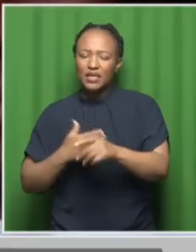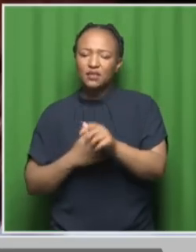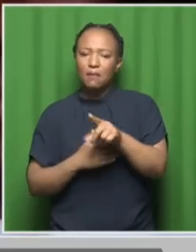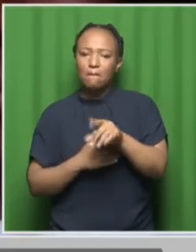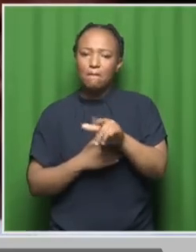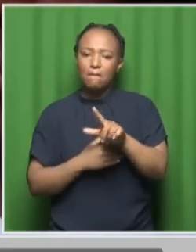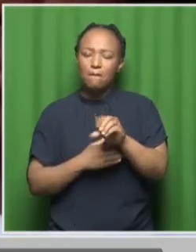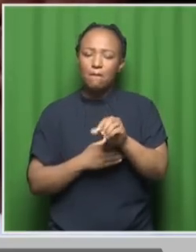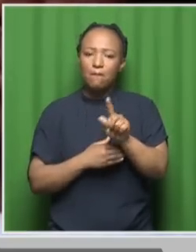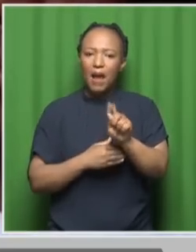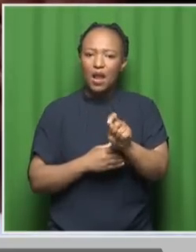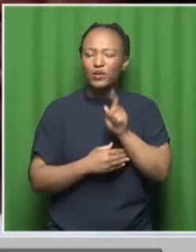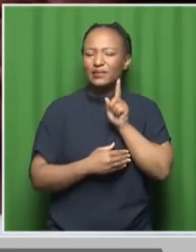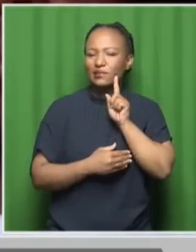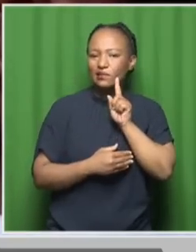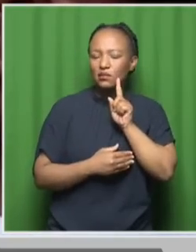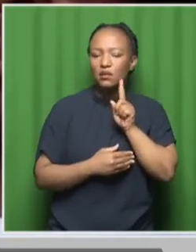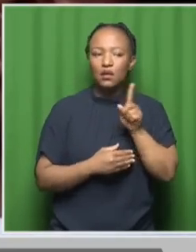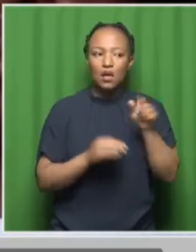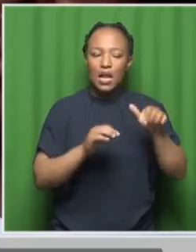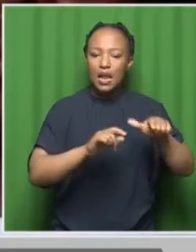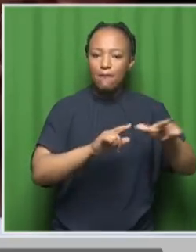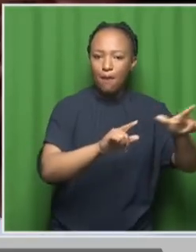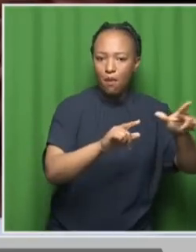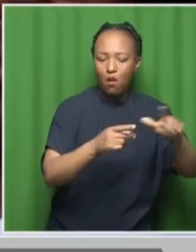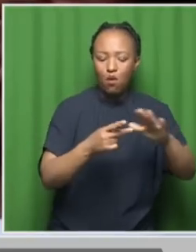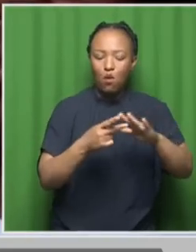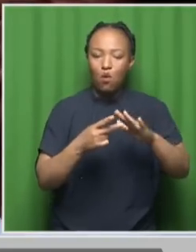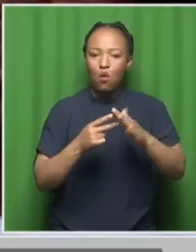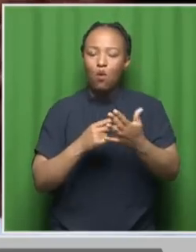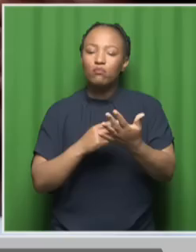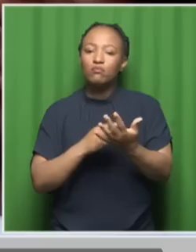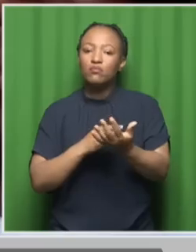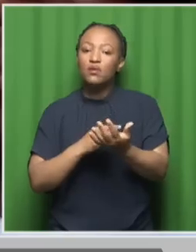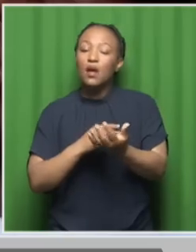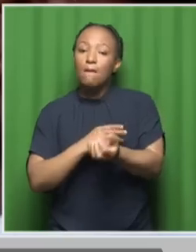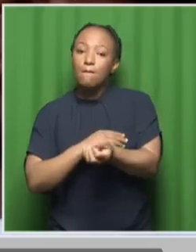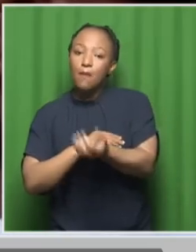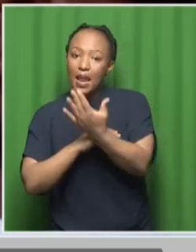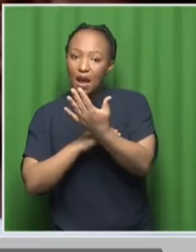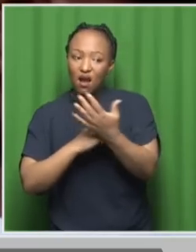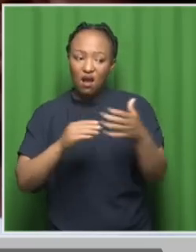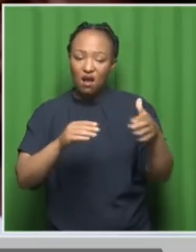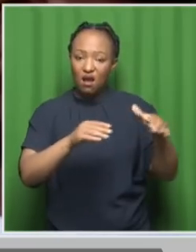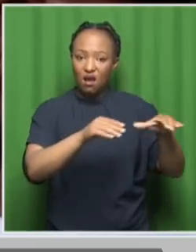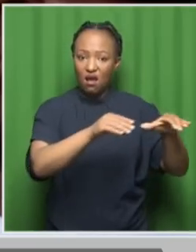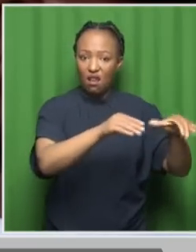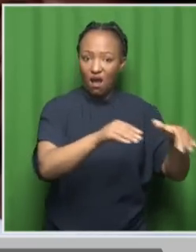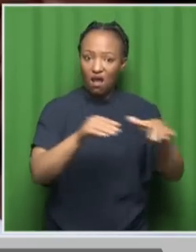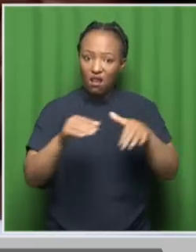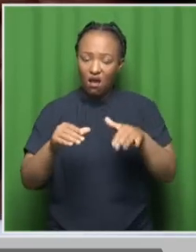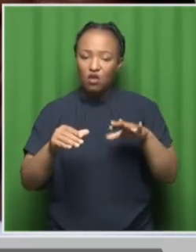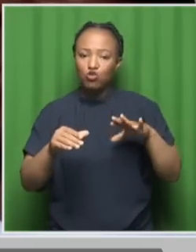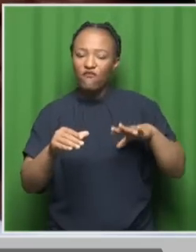and Mpumalanga provinces with regard to looking at artisanal mining and formalizing that.